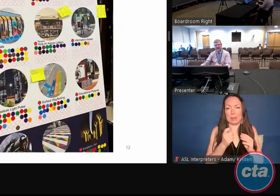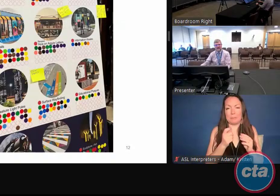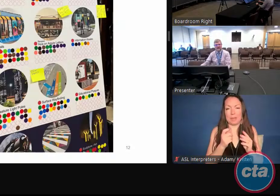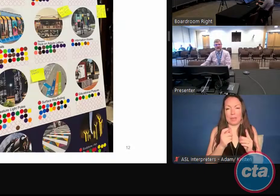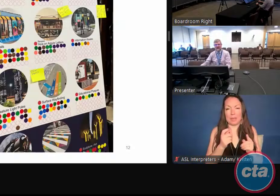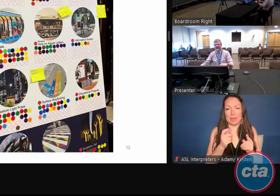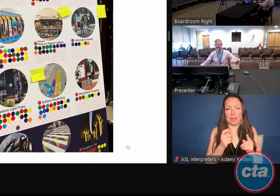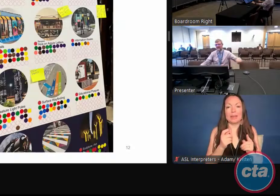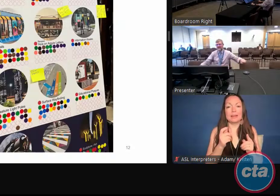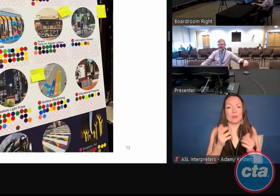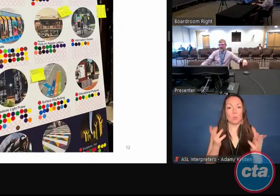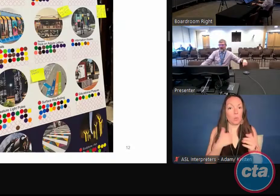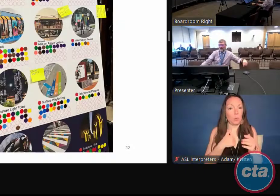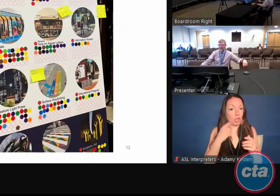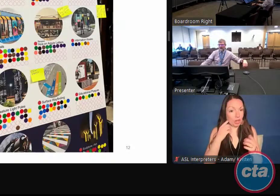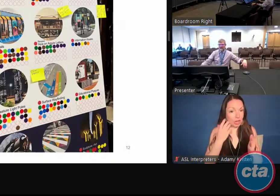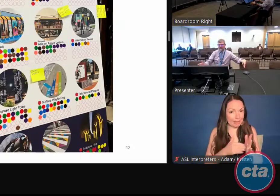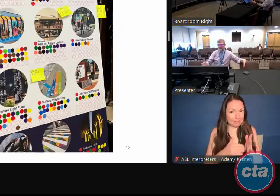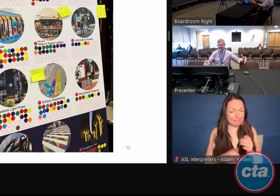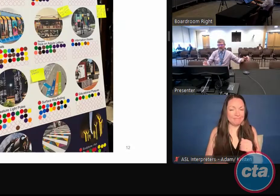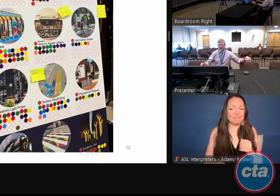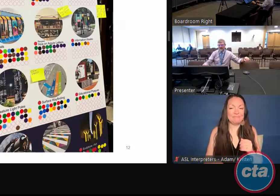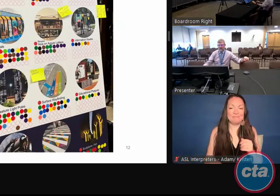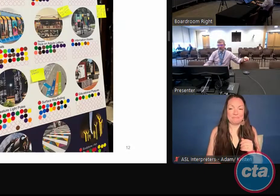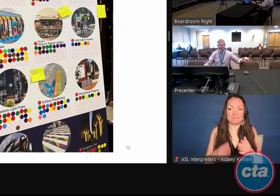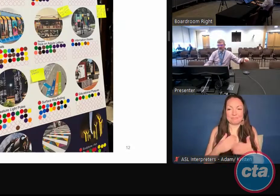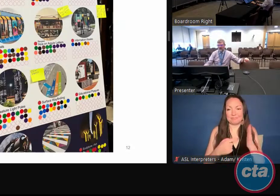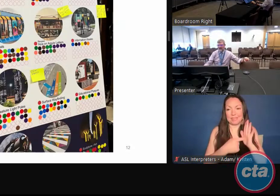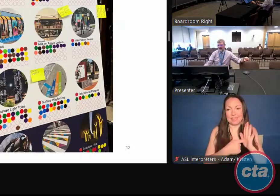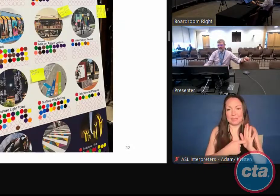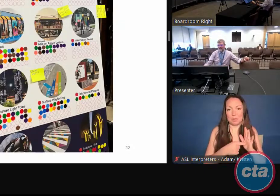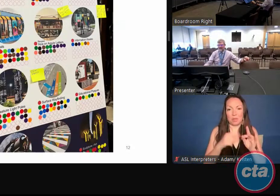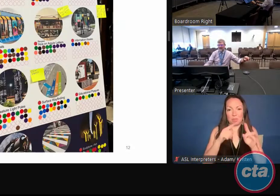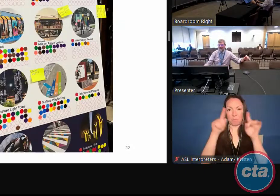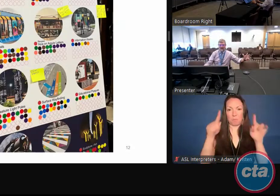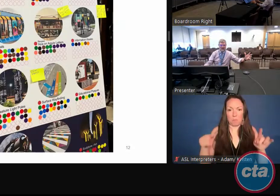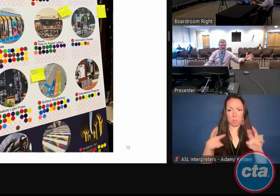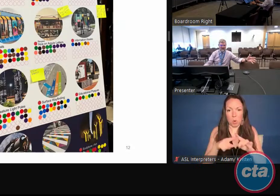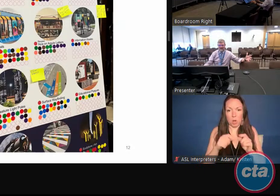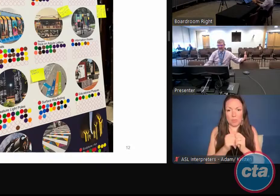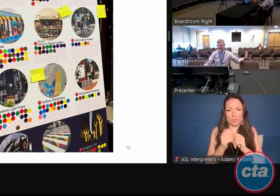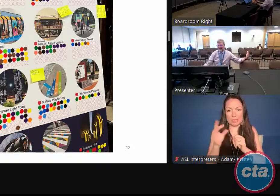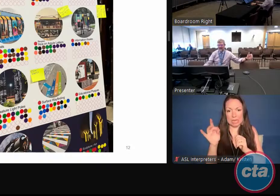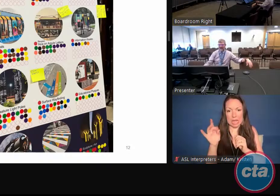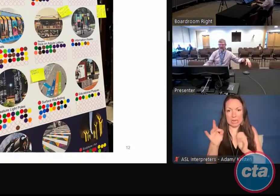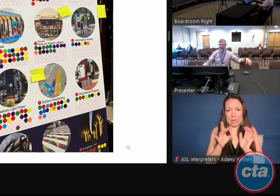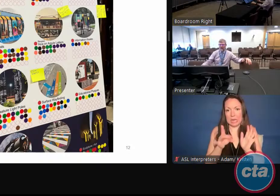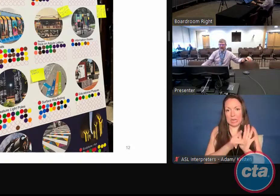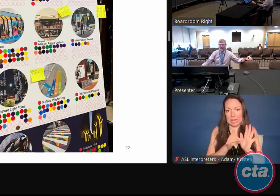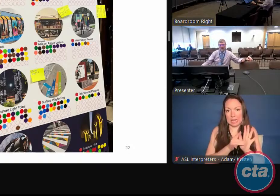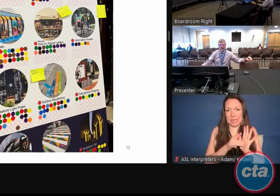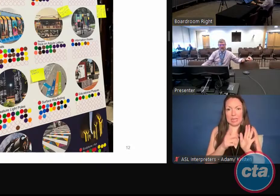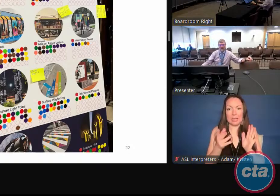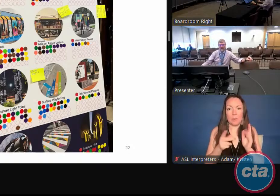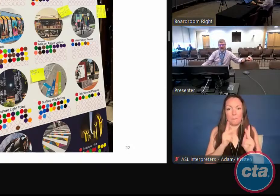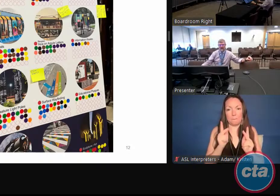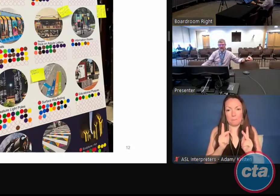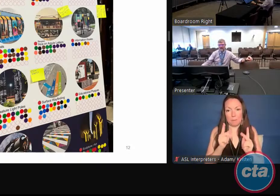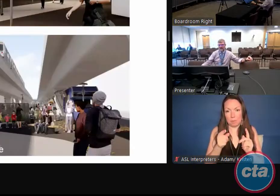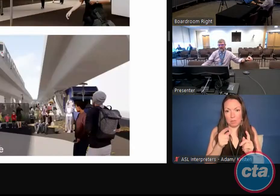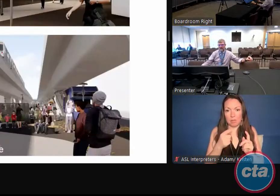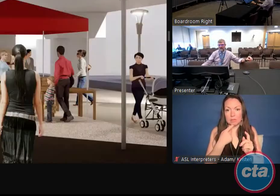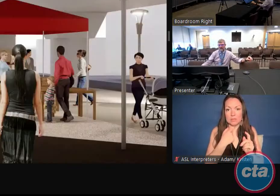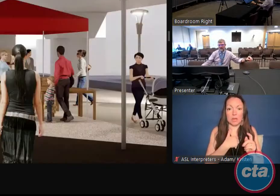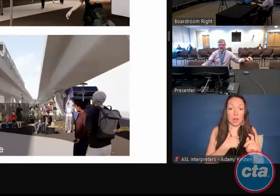go. Here's what we heard again. You can see some examples of these boards and all the dots and things that people liked or didn't like and how they weighed into them.